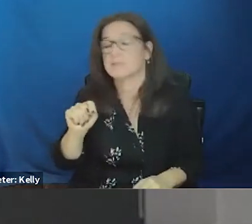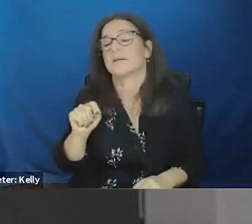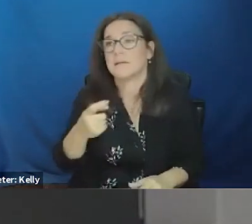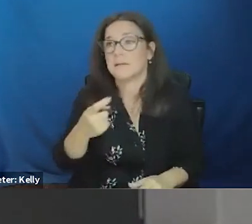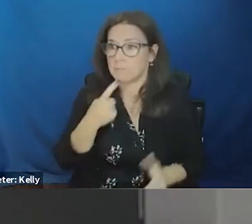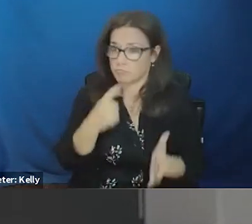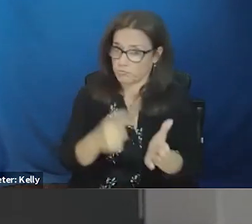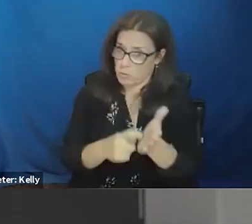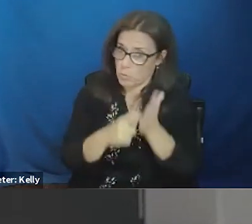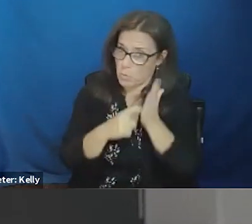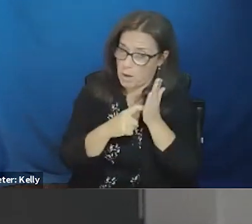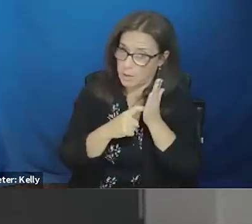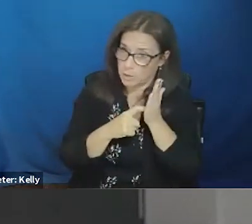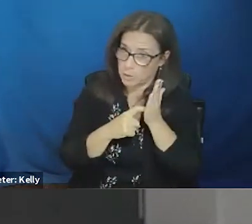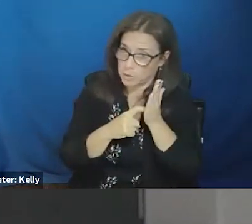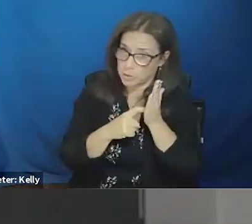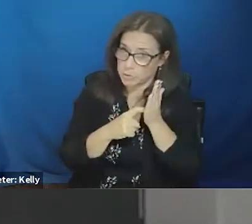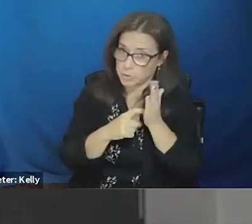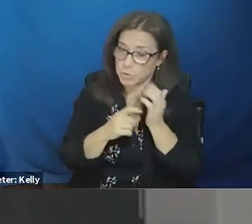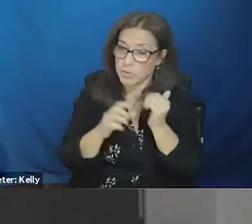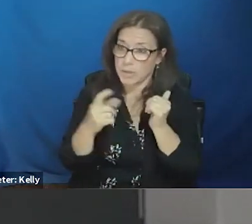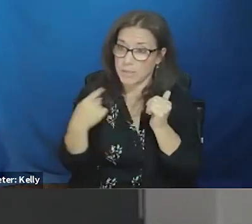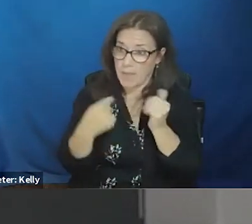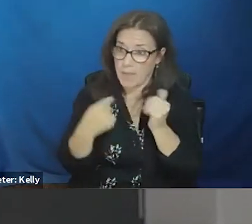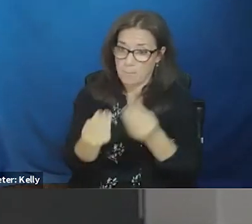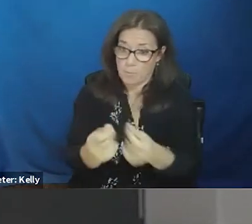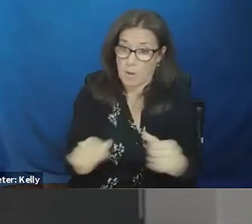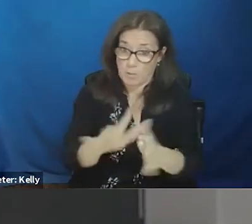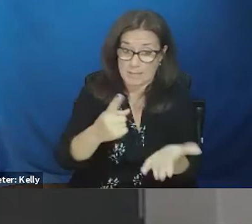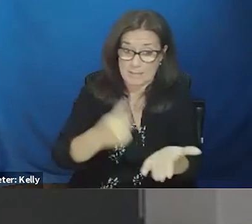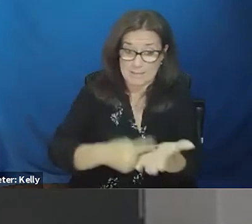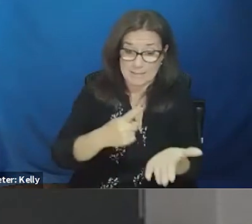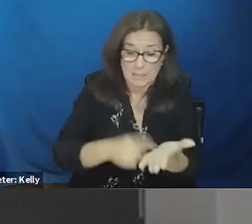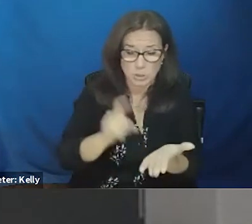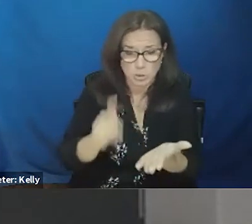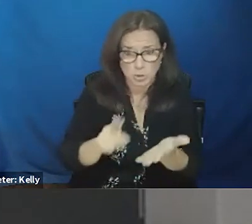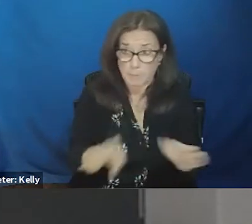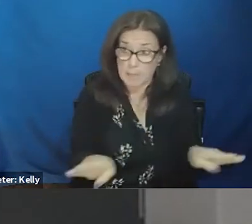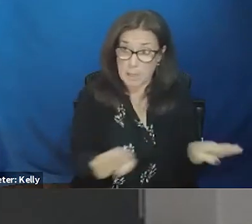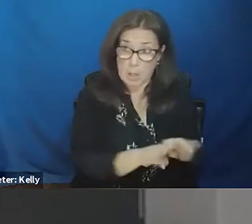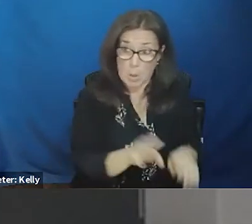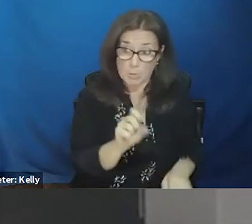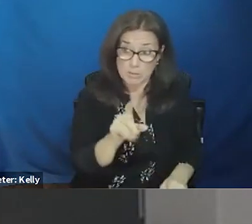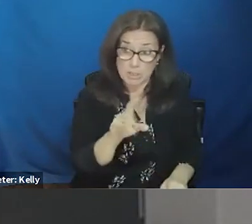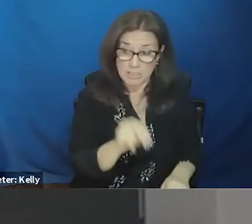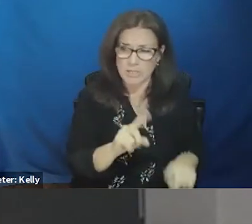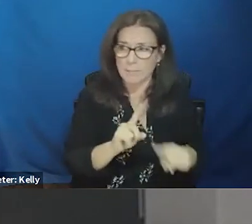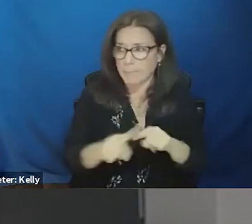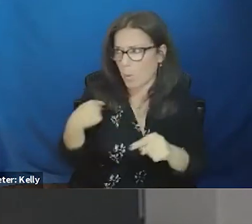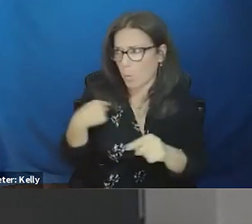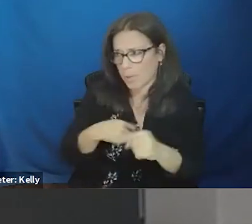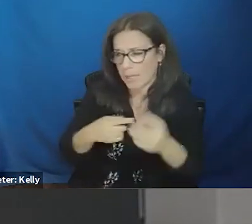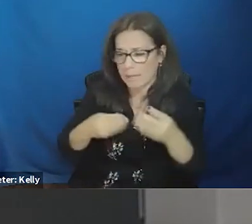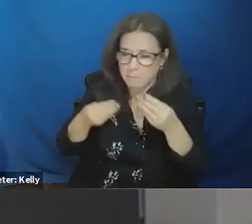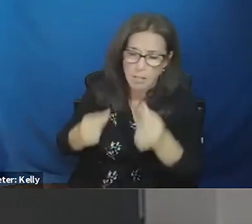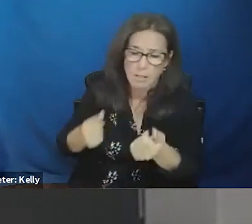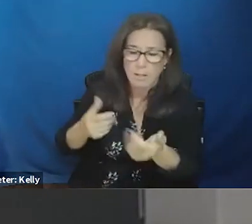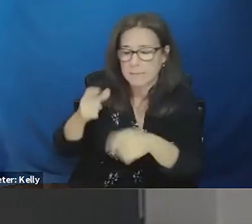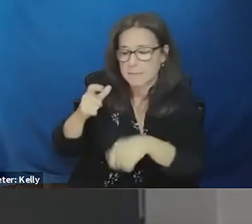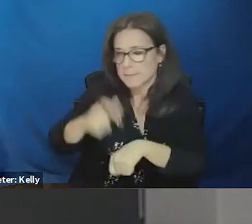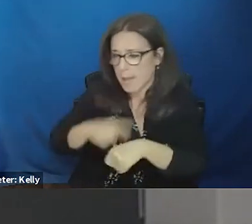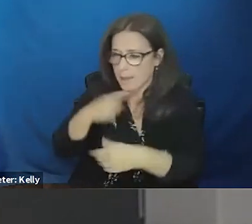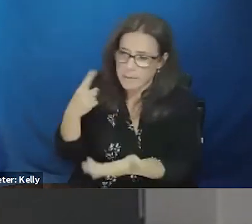should be in closed session. We've had a lot of time on this property, hours, and had the ability to